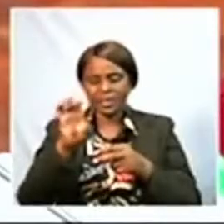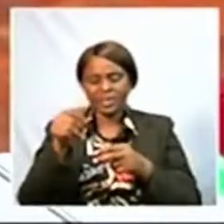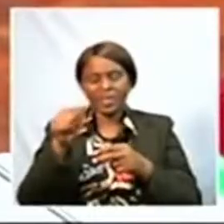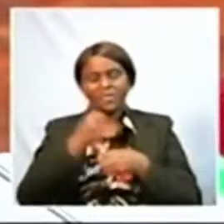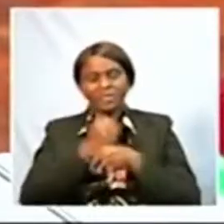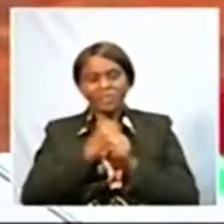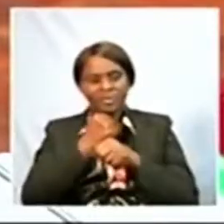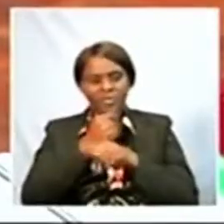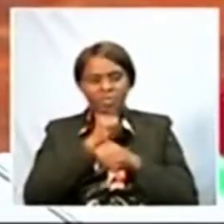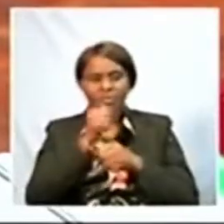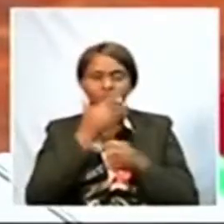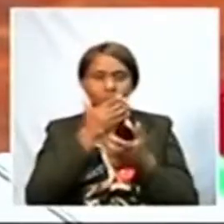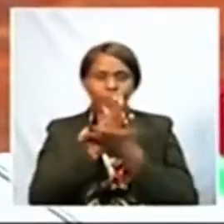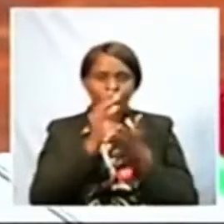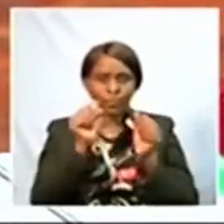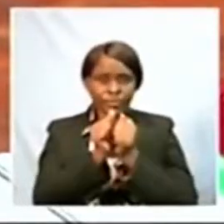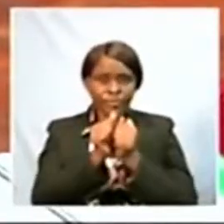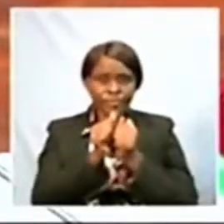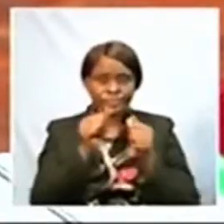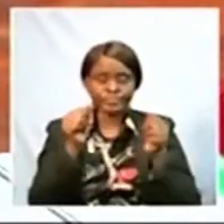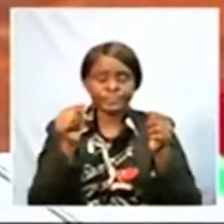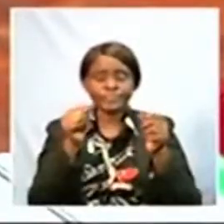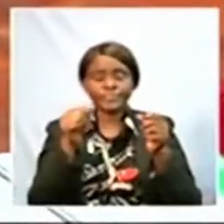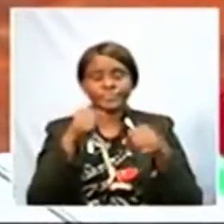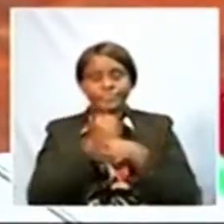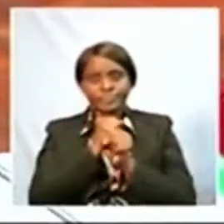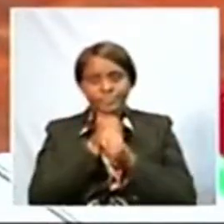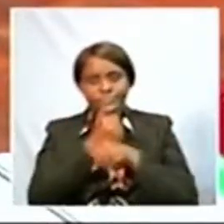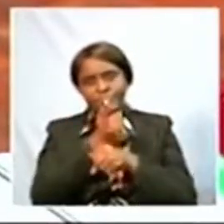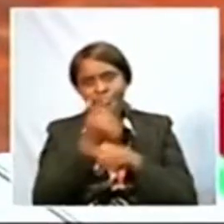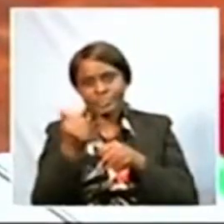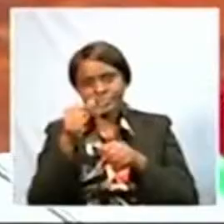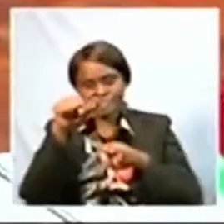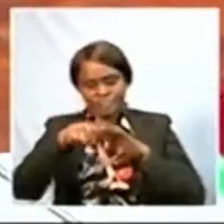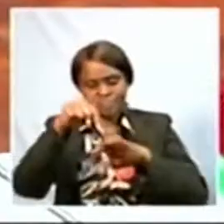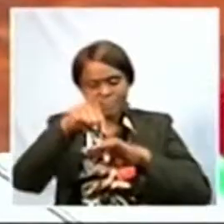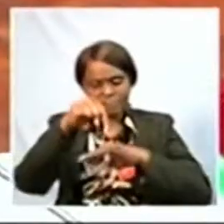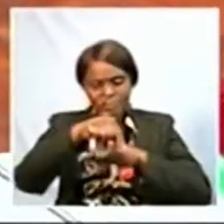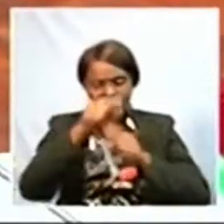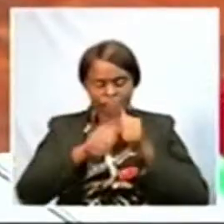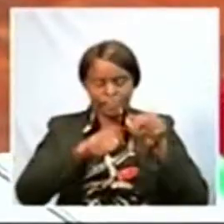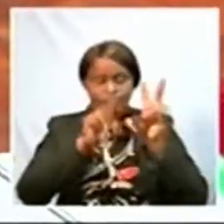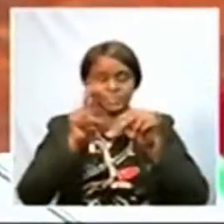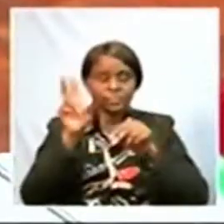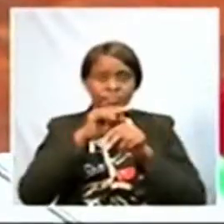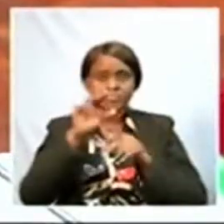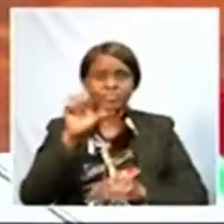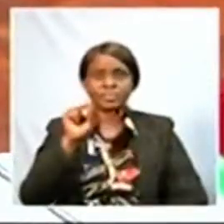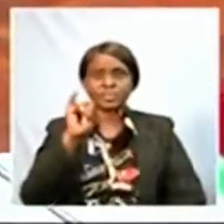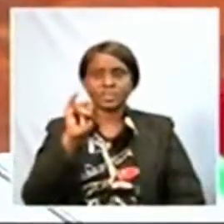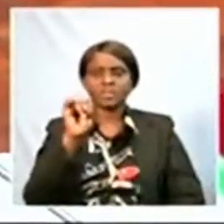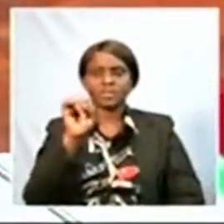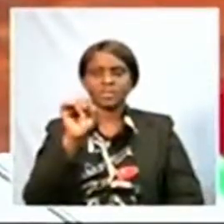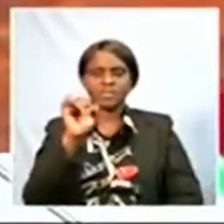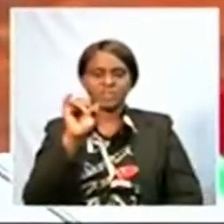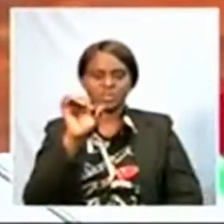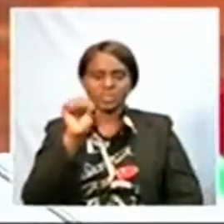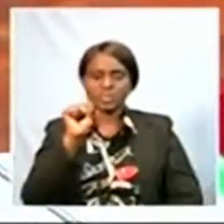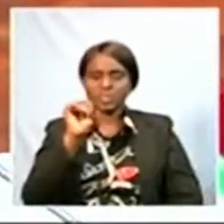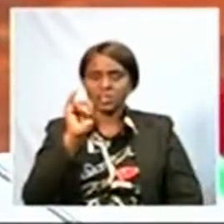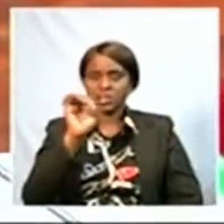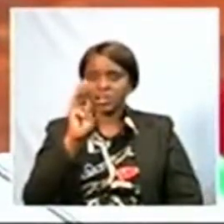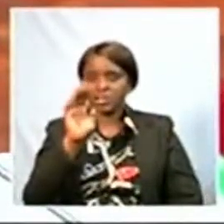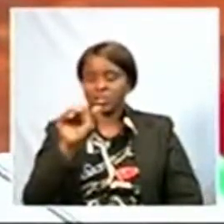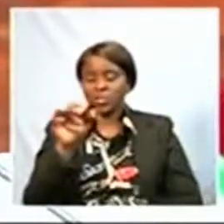incorrect alignment and the head assembly, whereas the leakages which were observed at Sikubomba were caused by worn-off